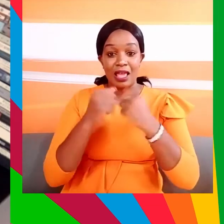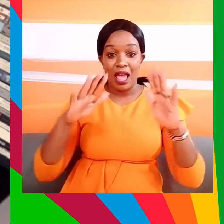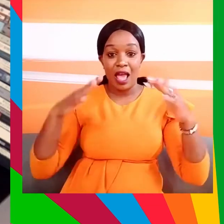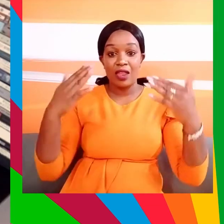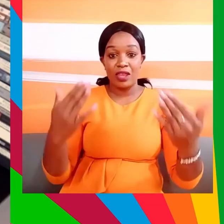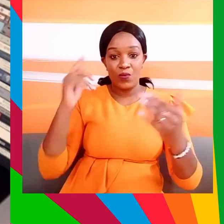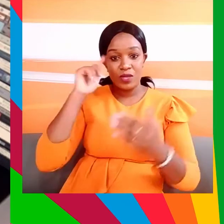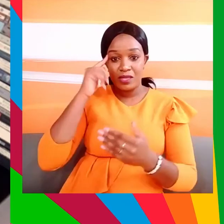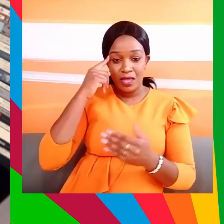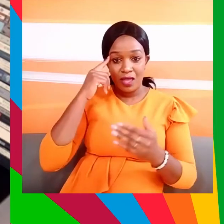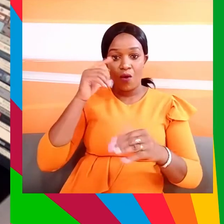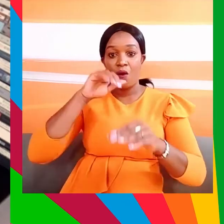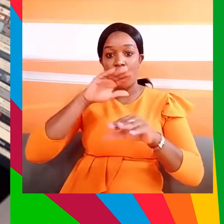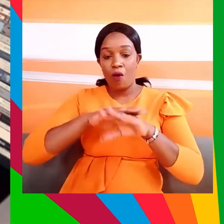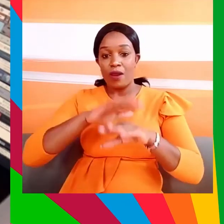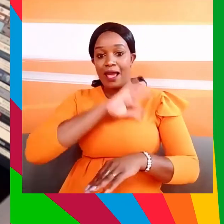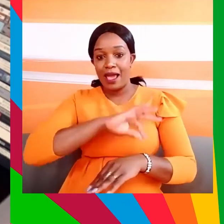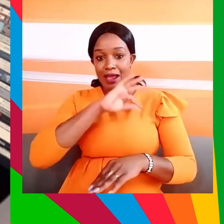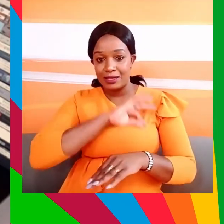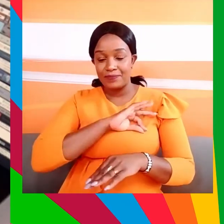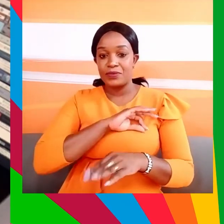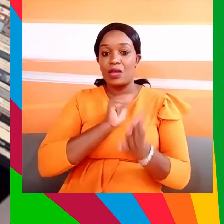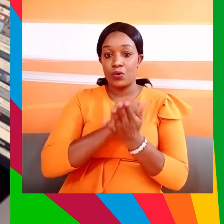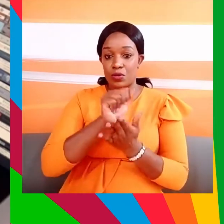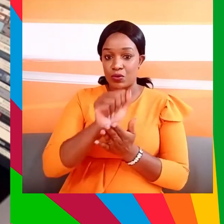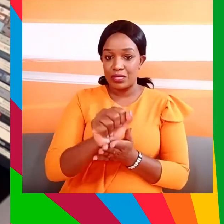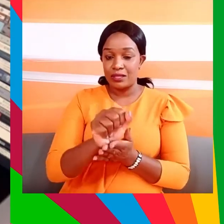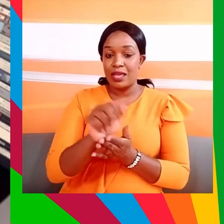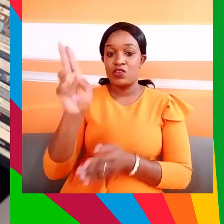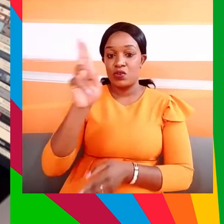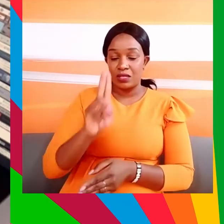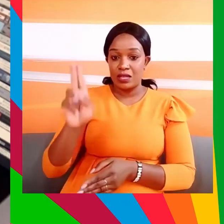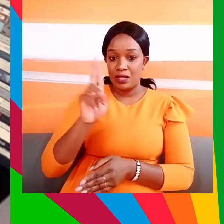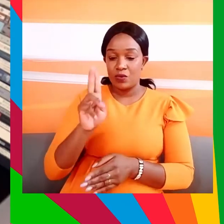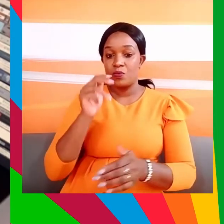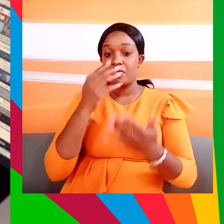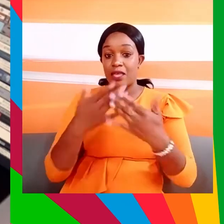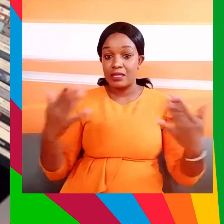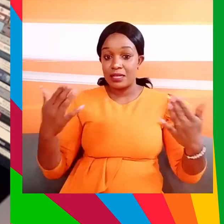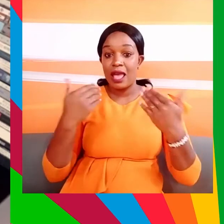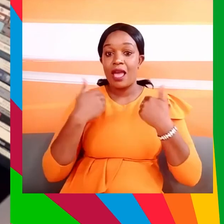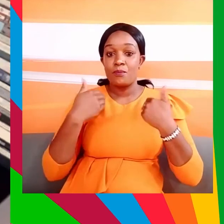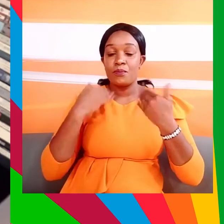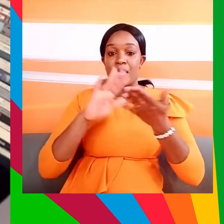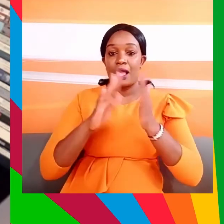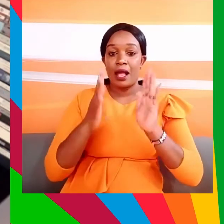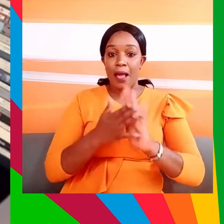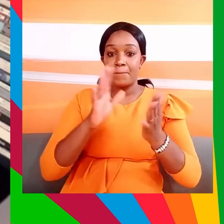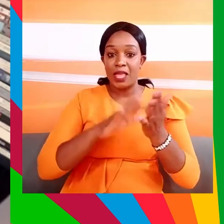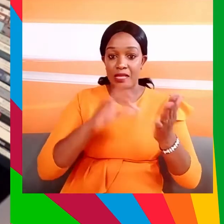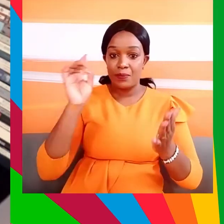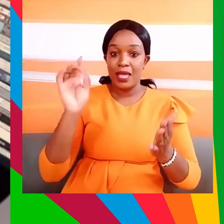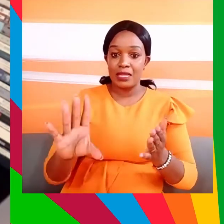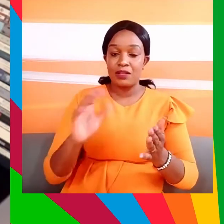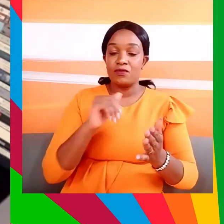and producing. Things that were deemed too ambitious or expensive even to entertain before now seem not just doable,